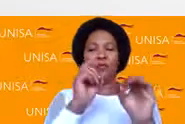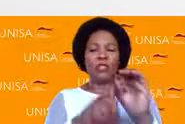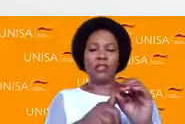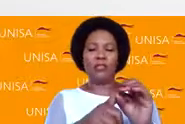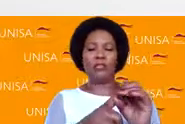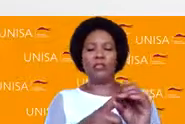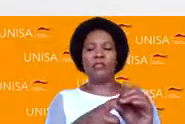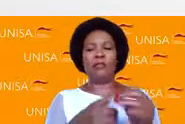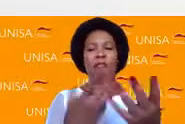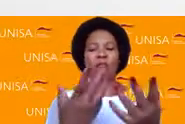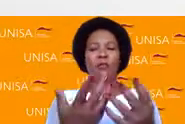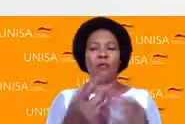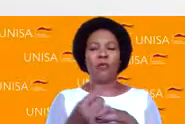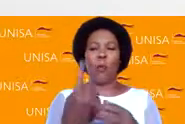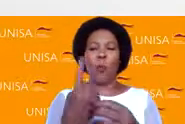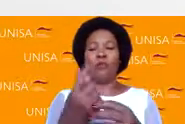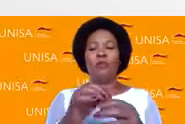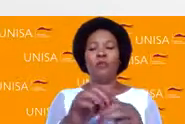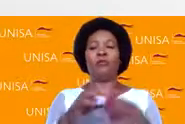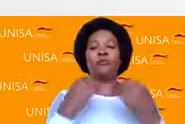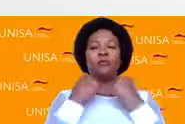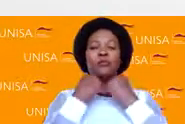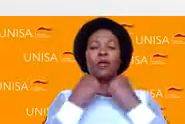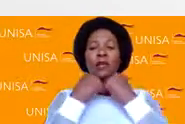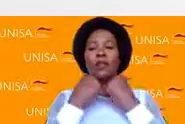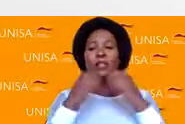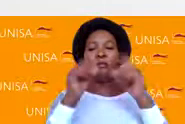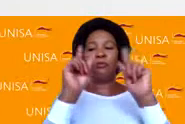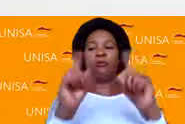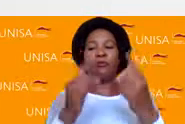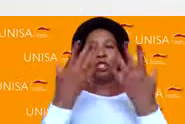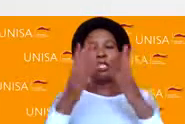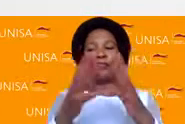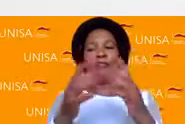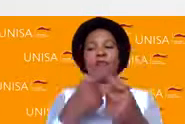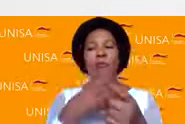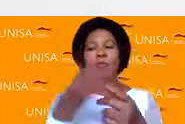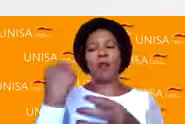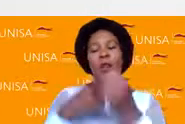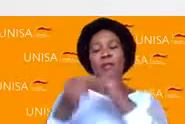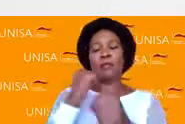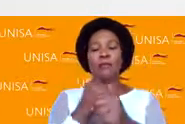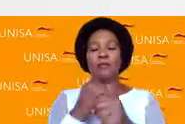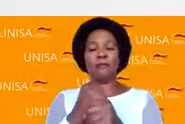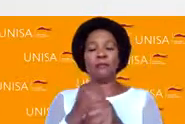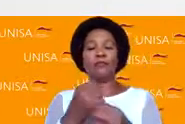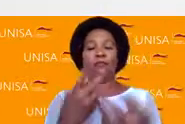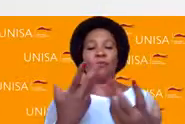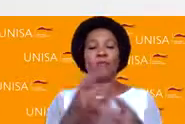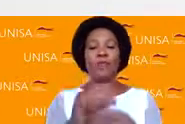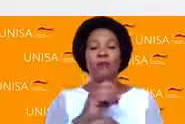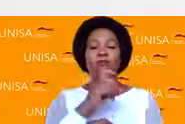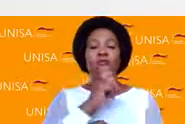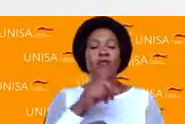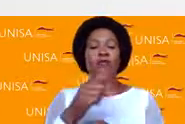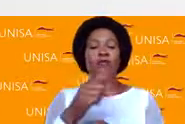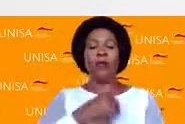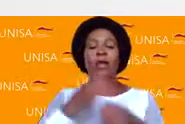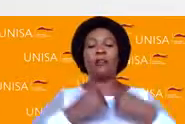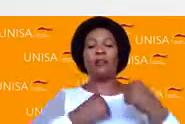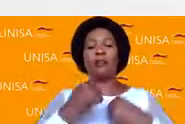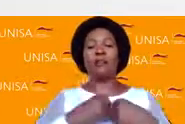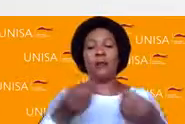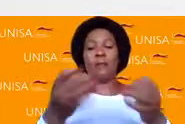note on assignments, especially for students from previous years, you're not going to use myAdmin anymore to submit